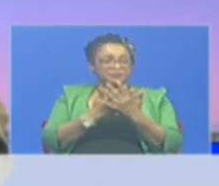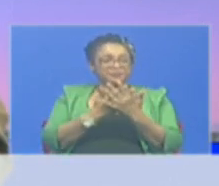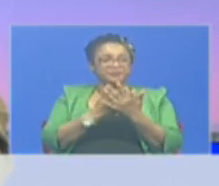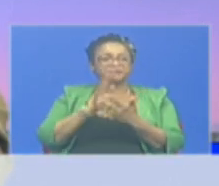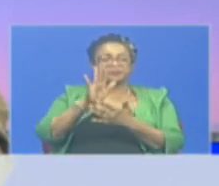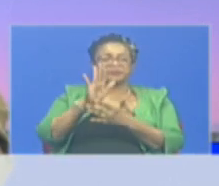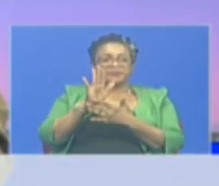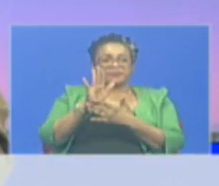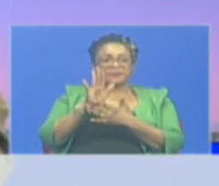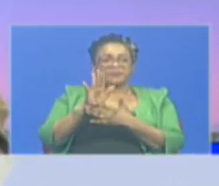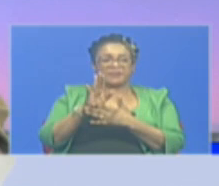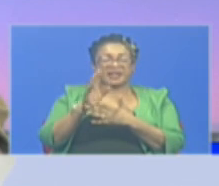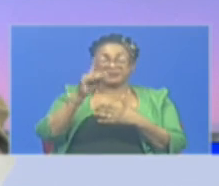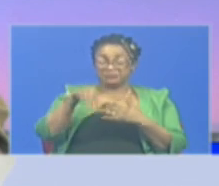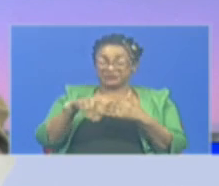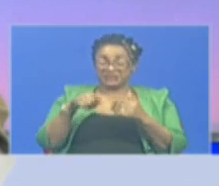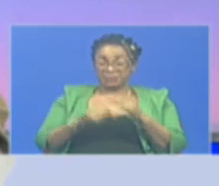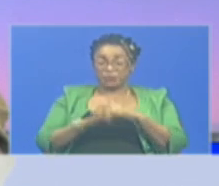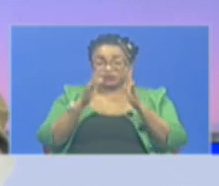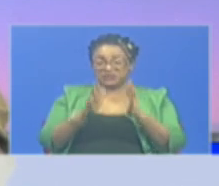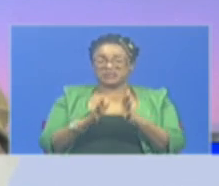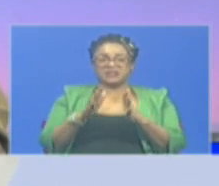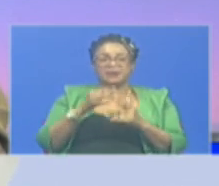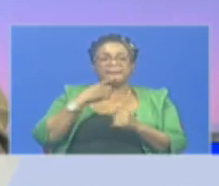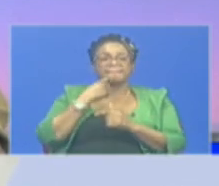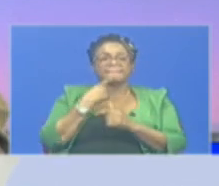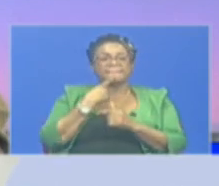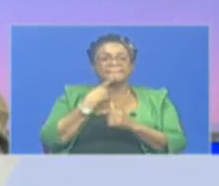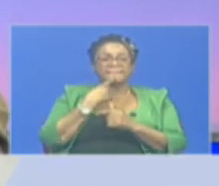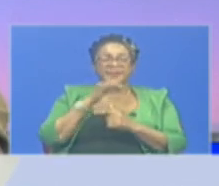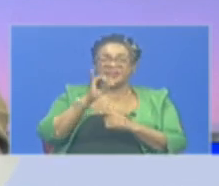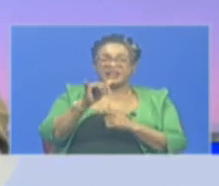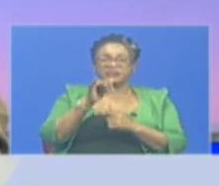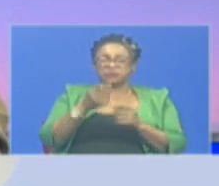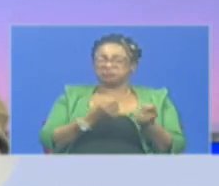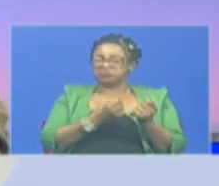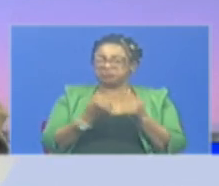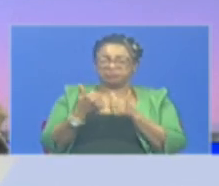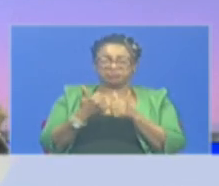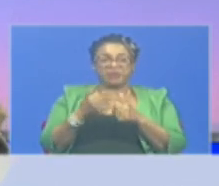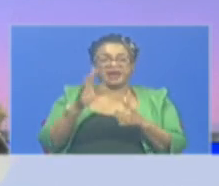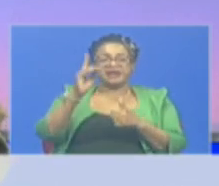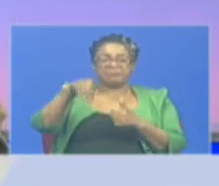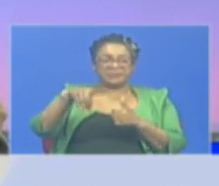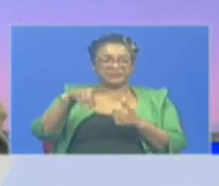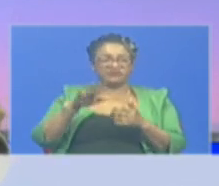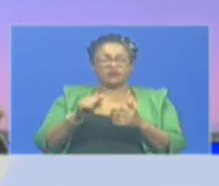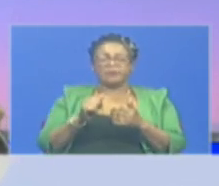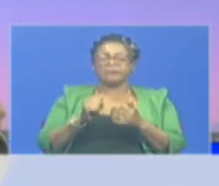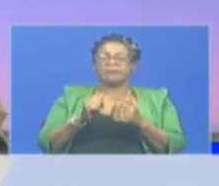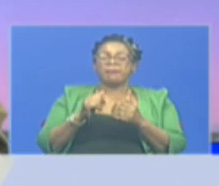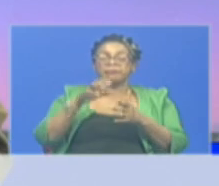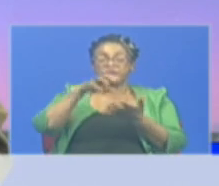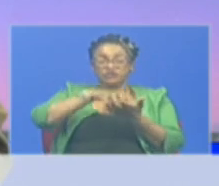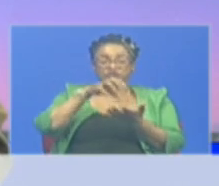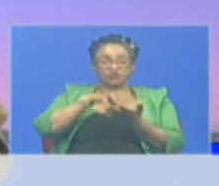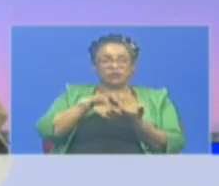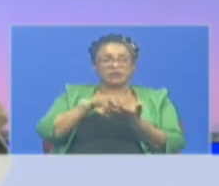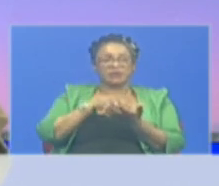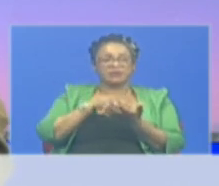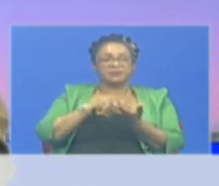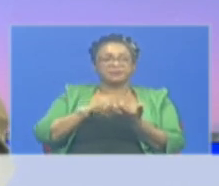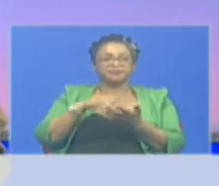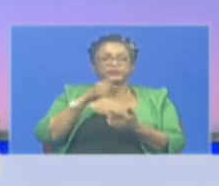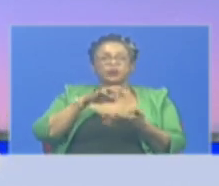Ruto. The leaders hit out at the president over the move to kick out the DP's allies from key House positions, saying it was meant